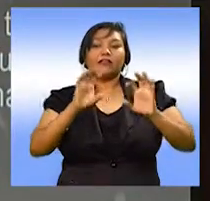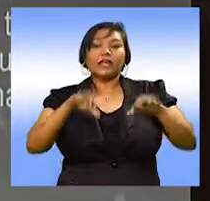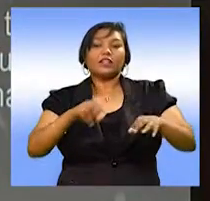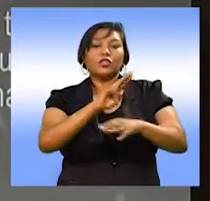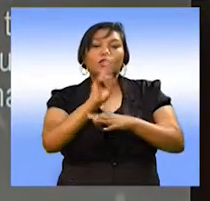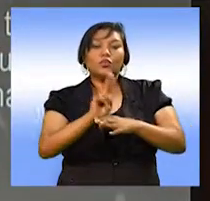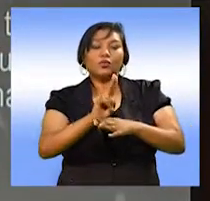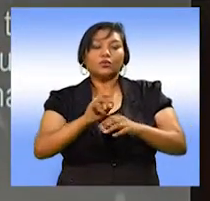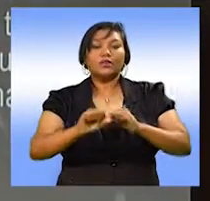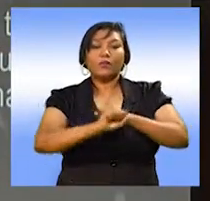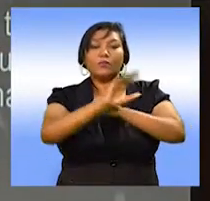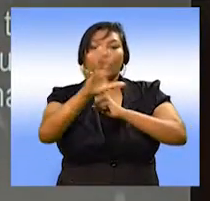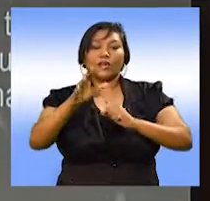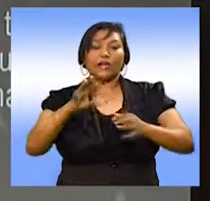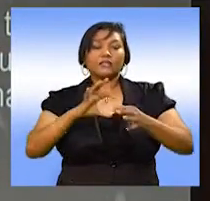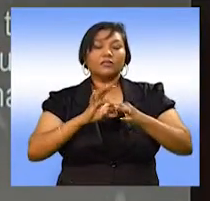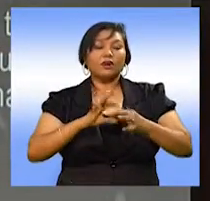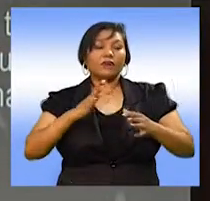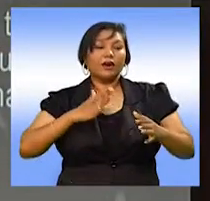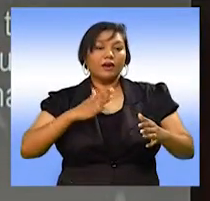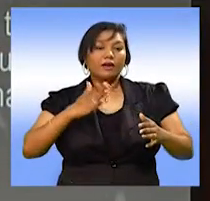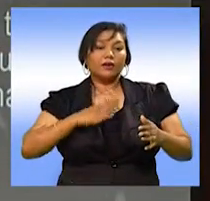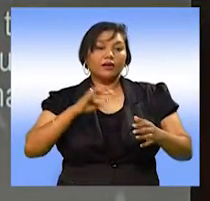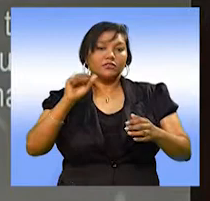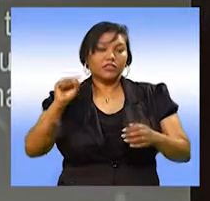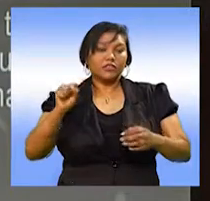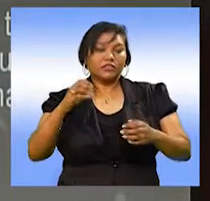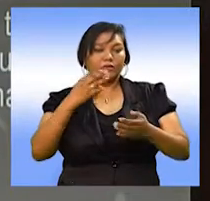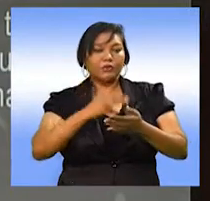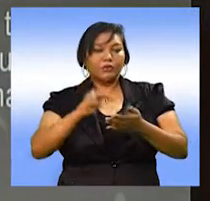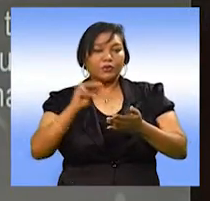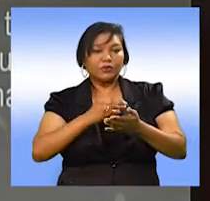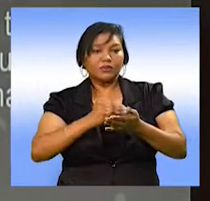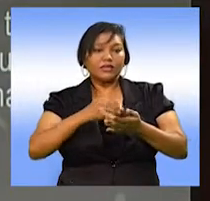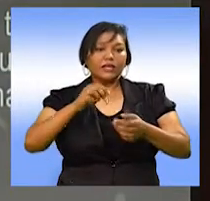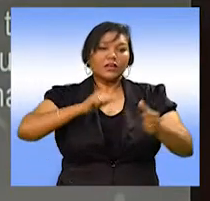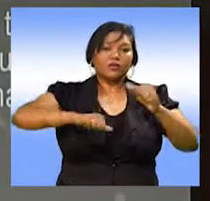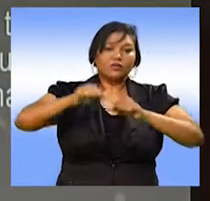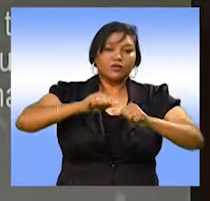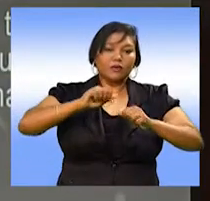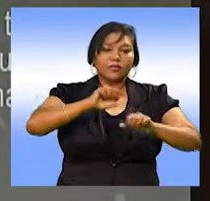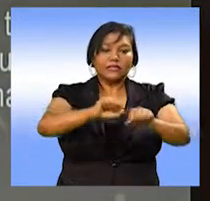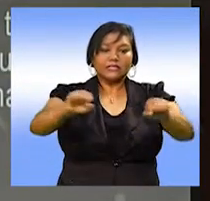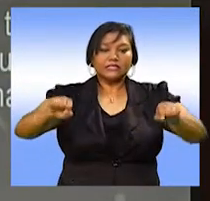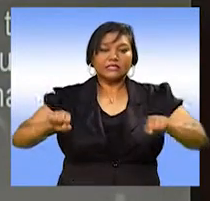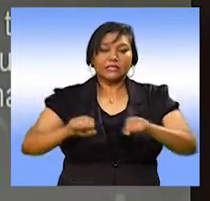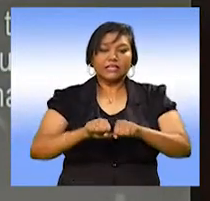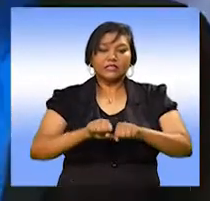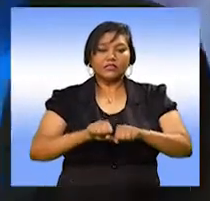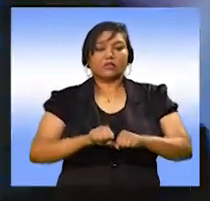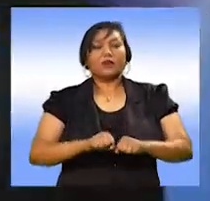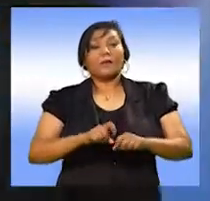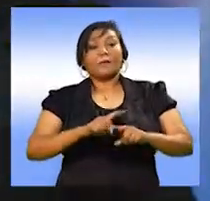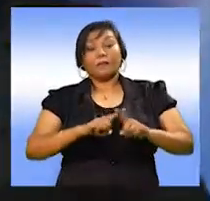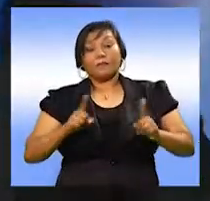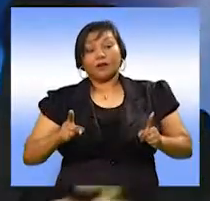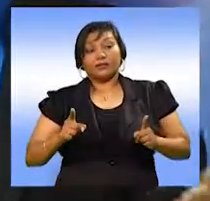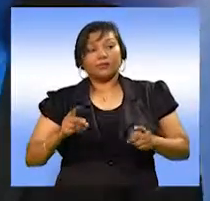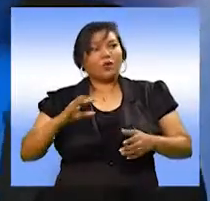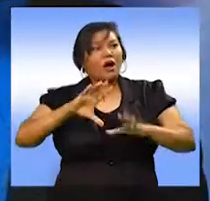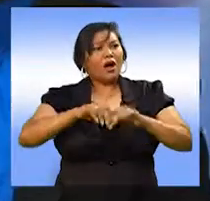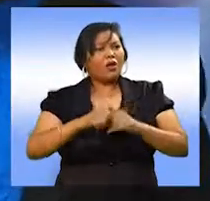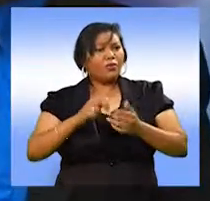the broadcast or other communication to the public of her performance. But you would say, okay, well,